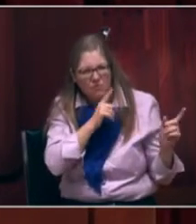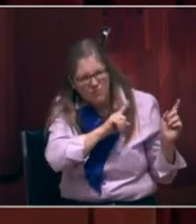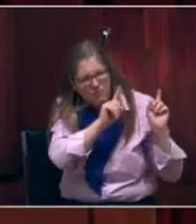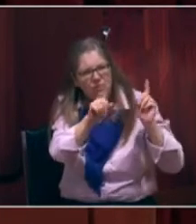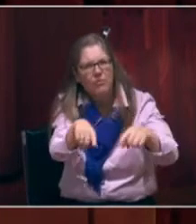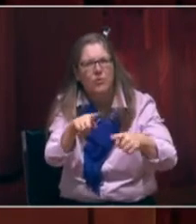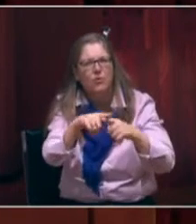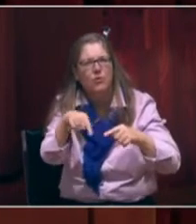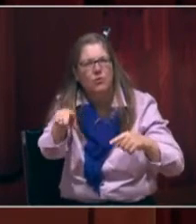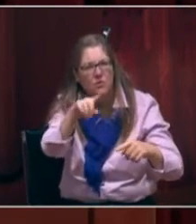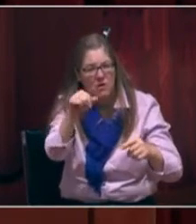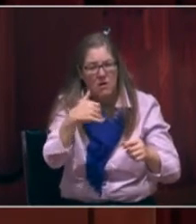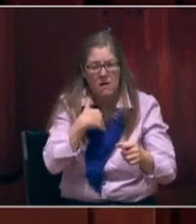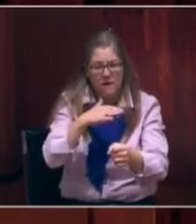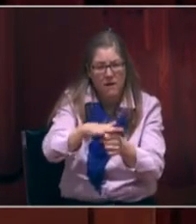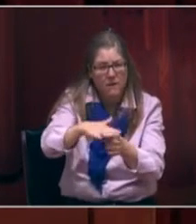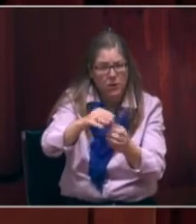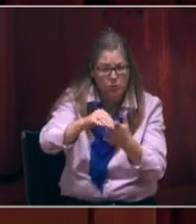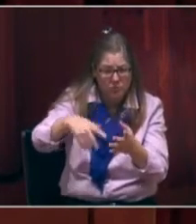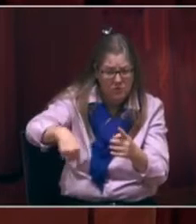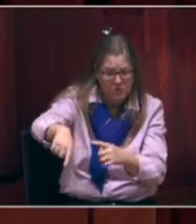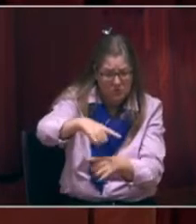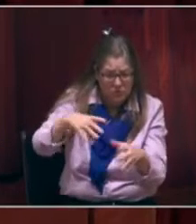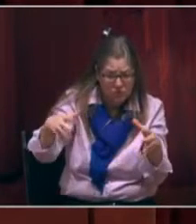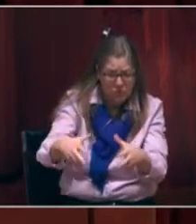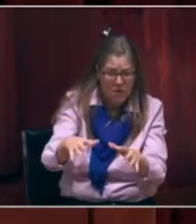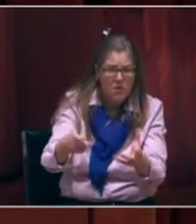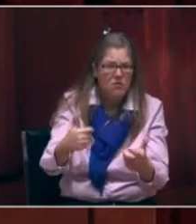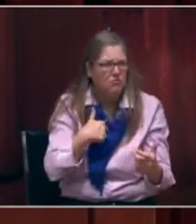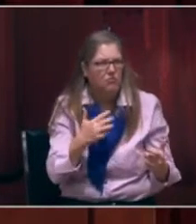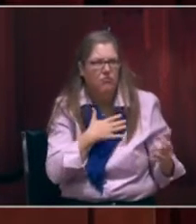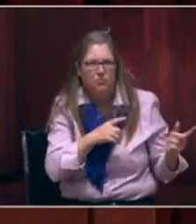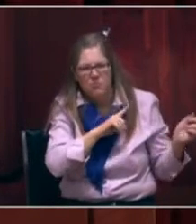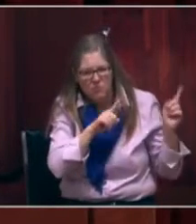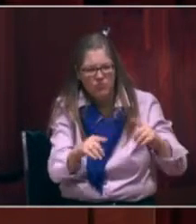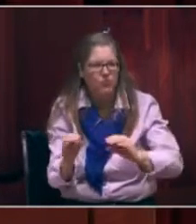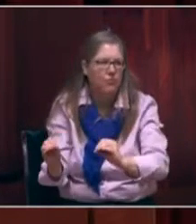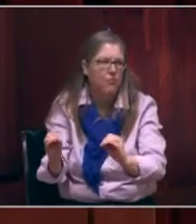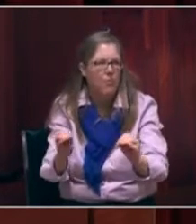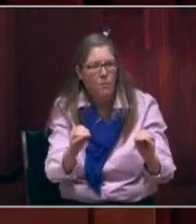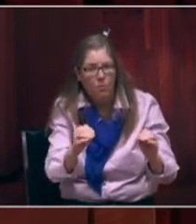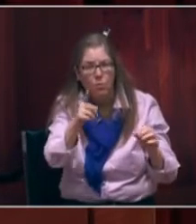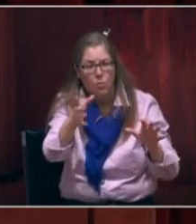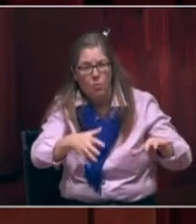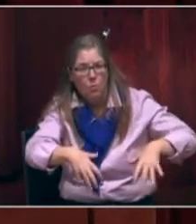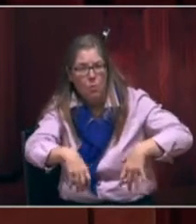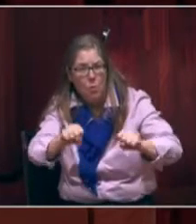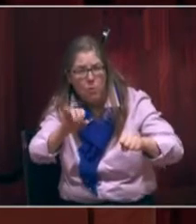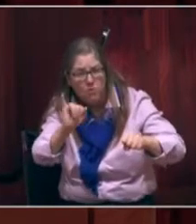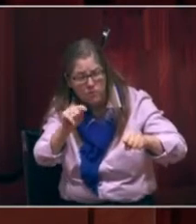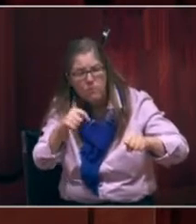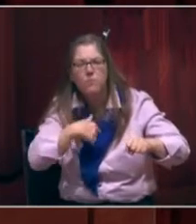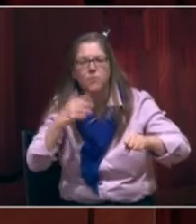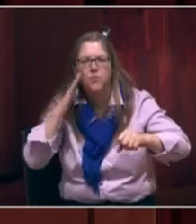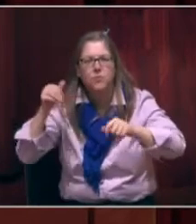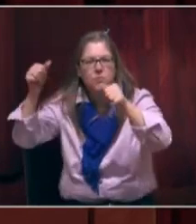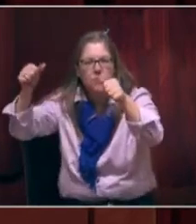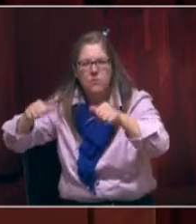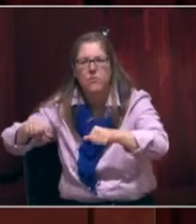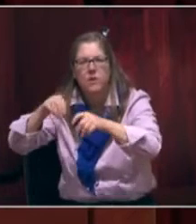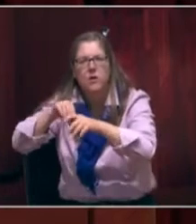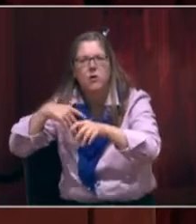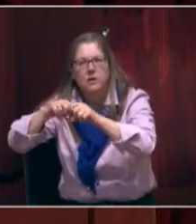long as you've got a sufficient number of students. And again, if you don't for just your agency, but you're willing to host it, we'll put that course in our